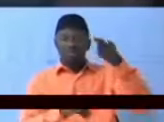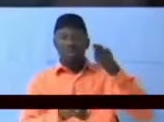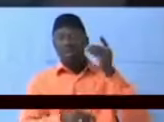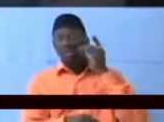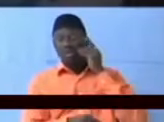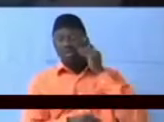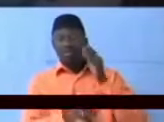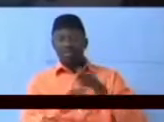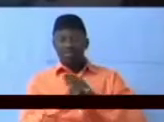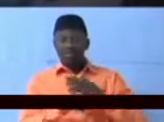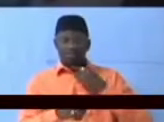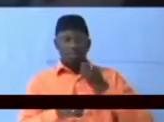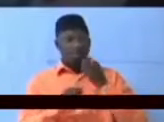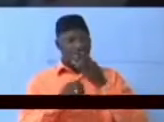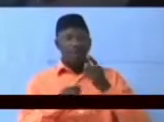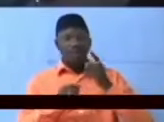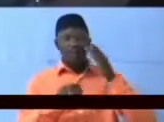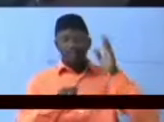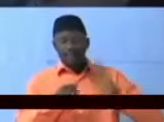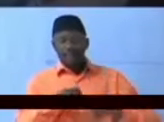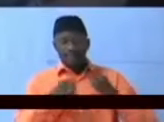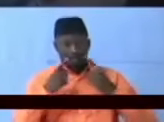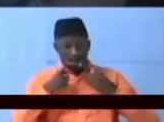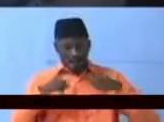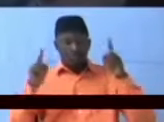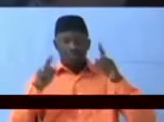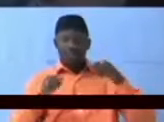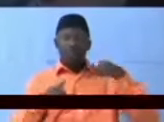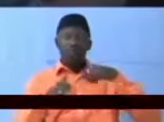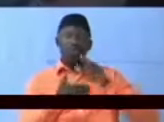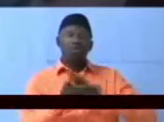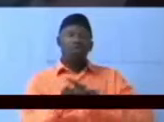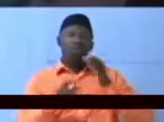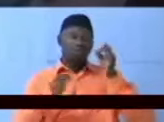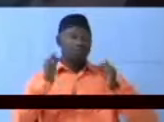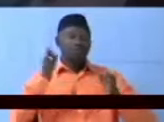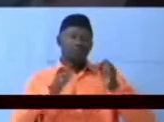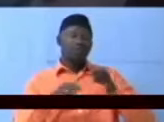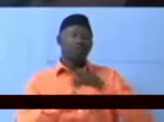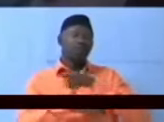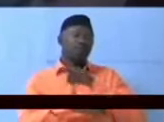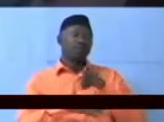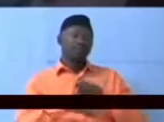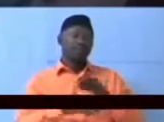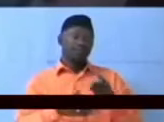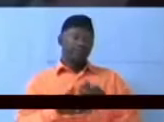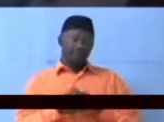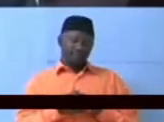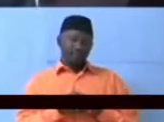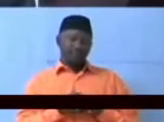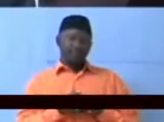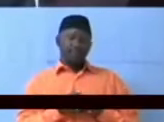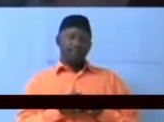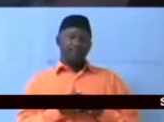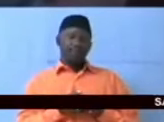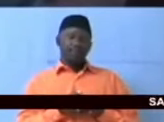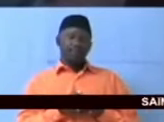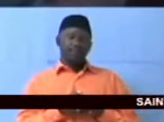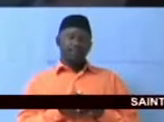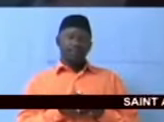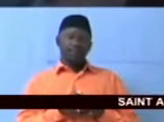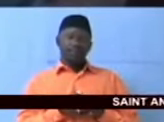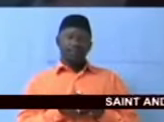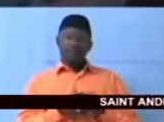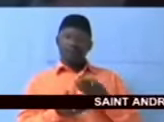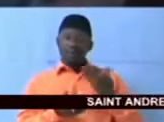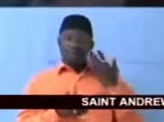la deluat nak ci court bi ne dal mbir mi dal nu muntu wexal dal dañ ko dakk na be benen jamono pour ni mun ko atté. And then that was exactly what I did. Ci té men dul la